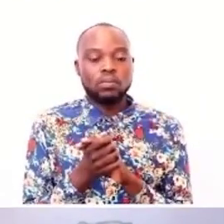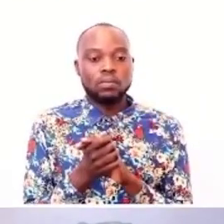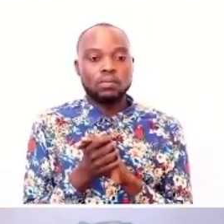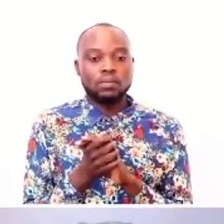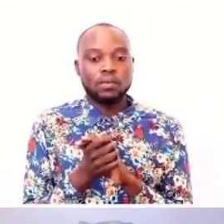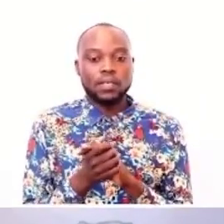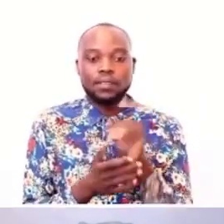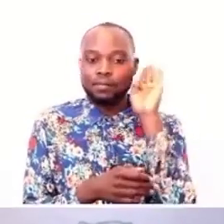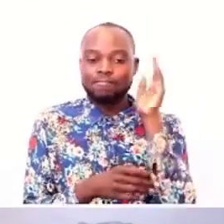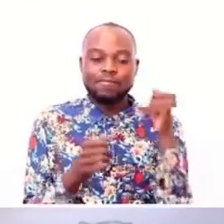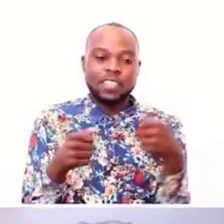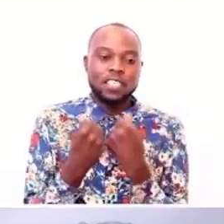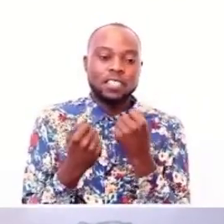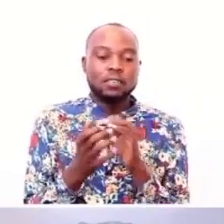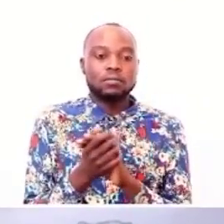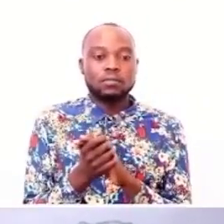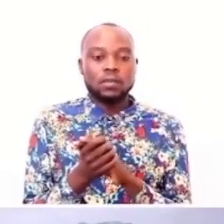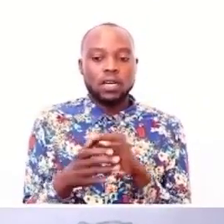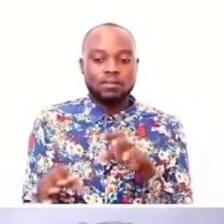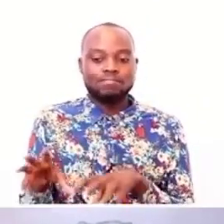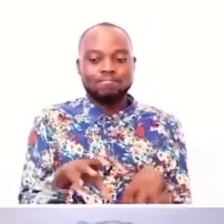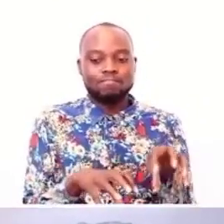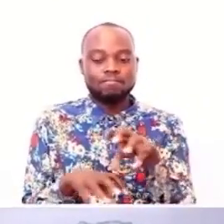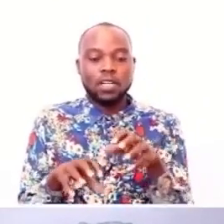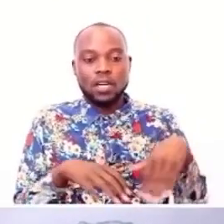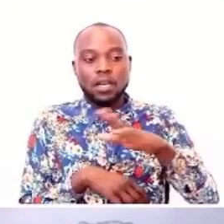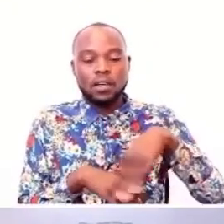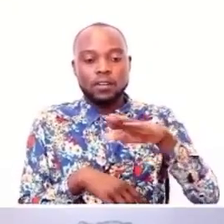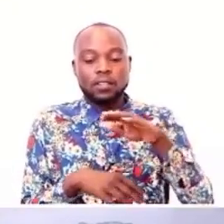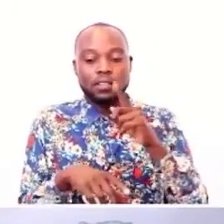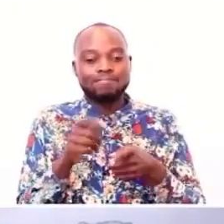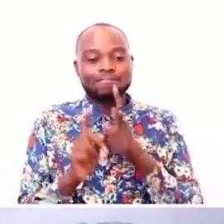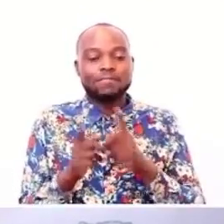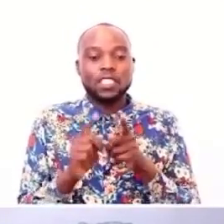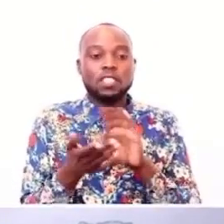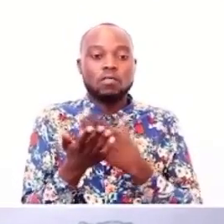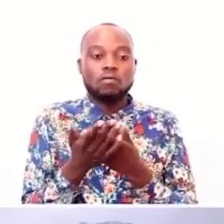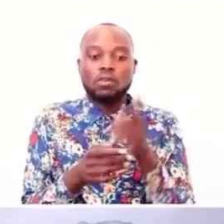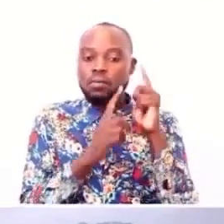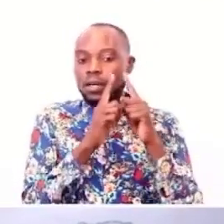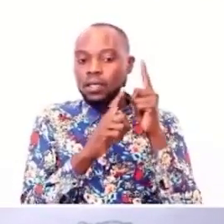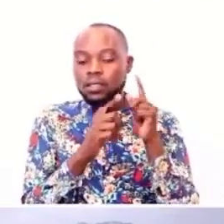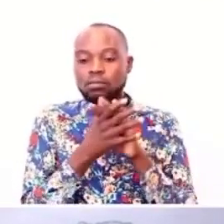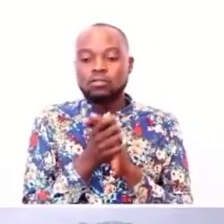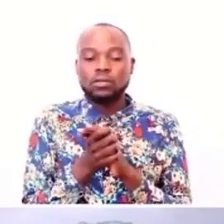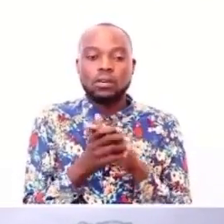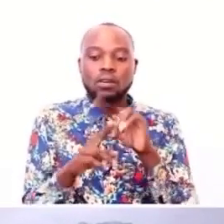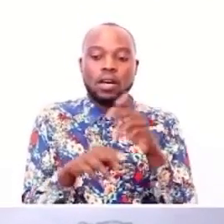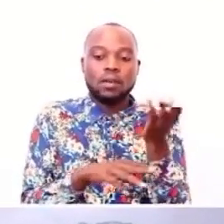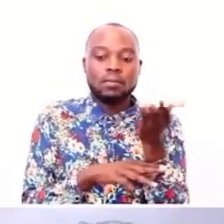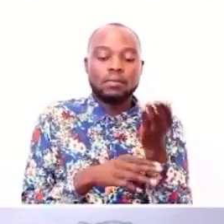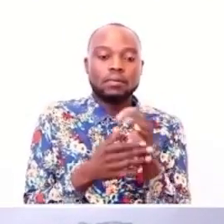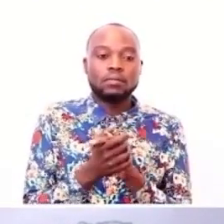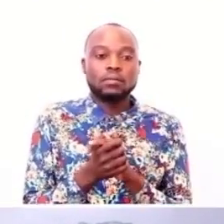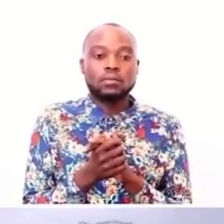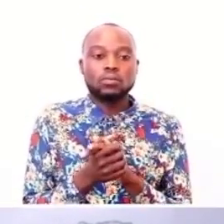an acorn hit her. And she mobilized everyone, and they all ran because they're afraid of the sky, and they took shelter somewhere. And